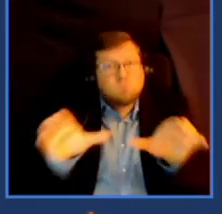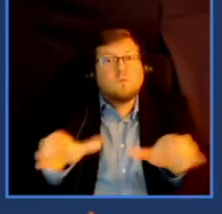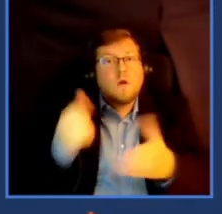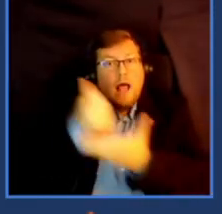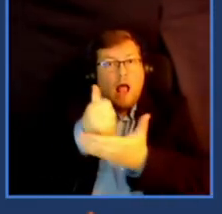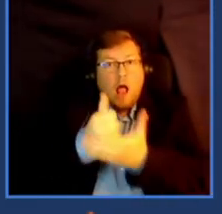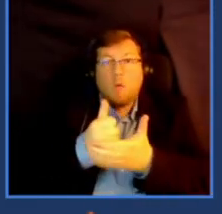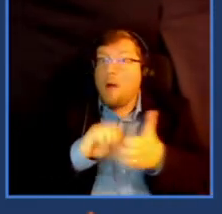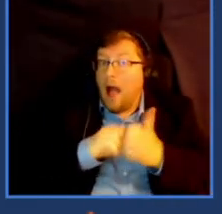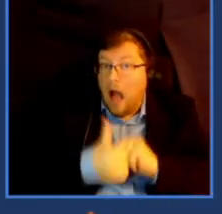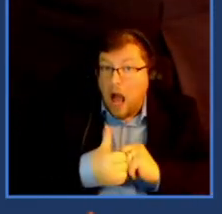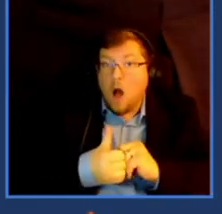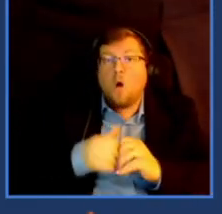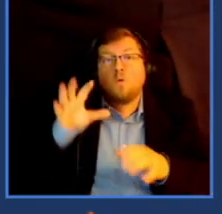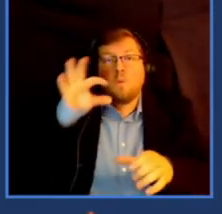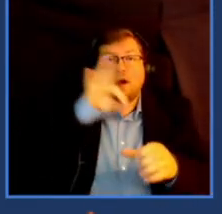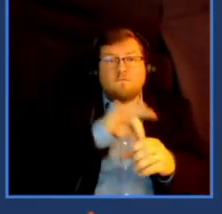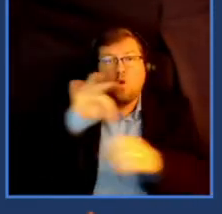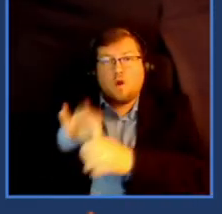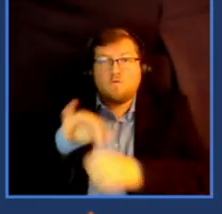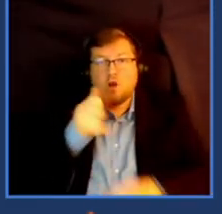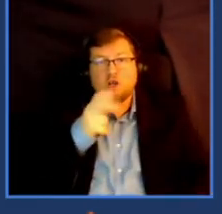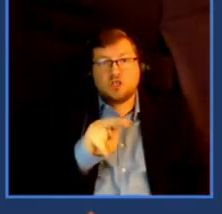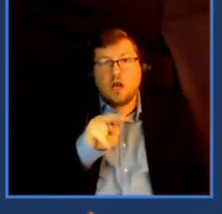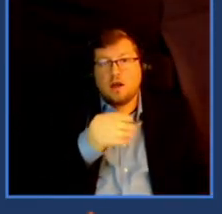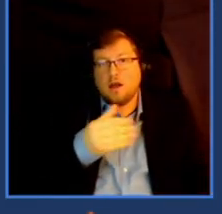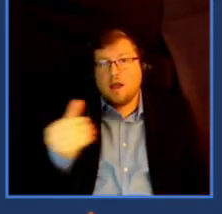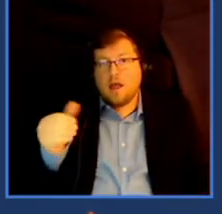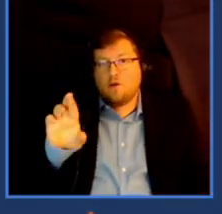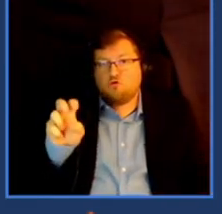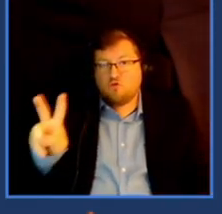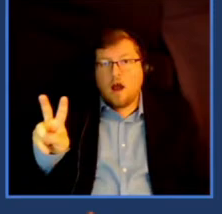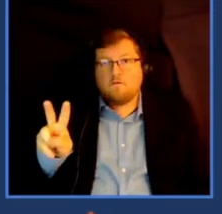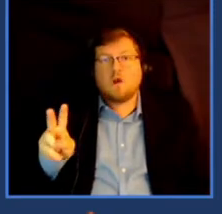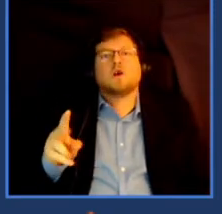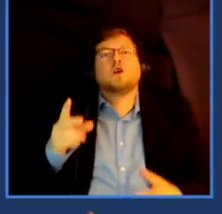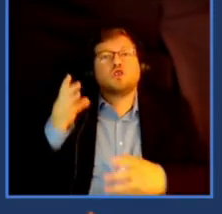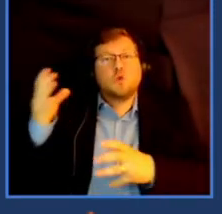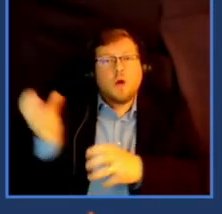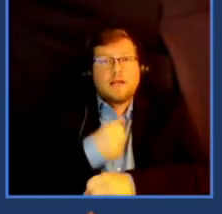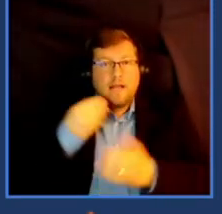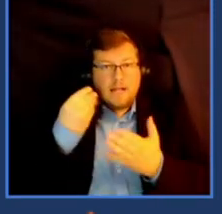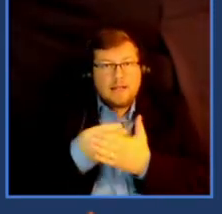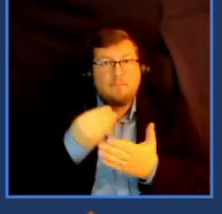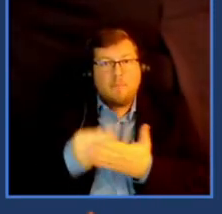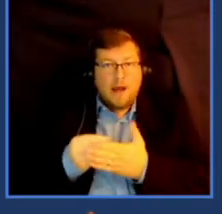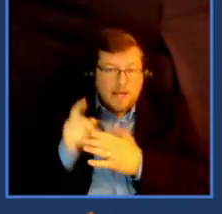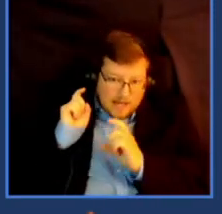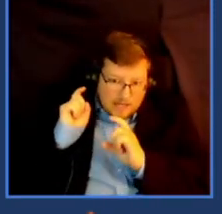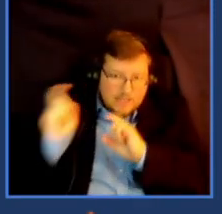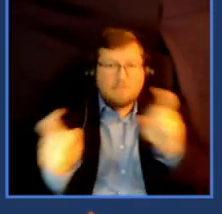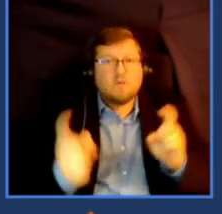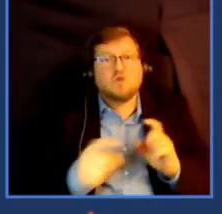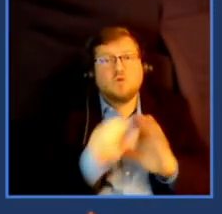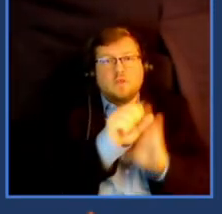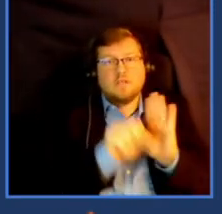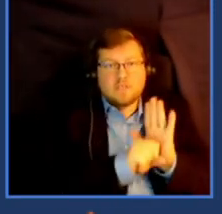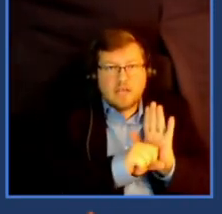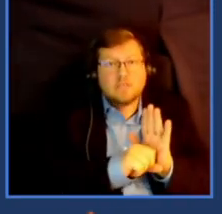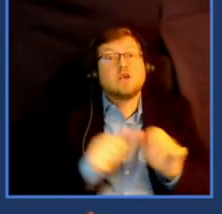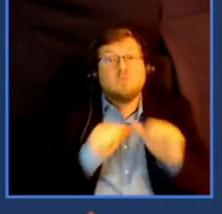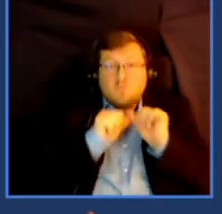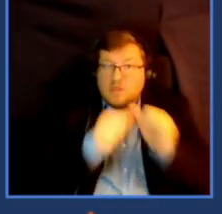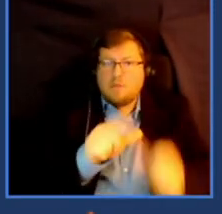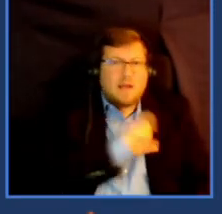John and the Reverend to be voting to get their state and local government funding and the money they need. to keep cops, firefighters,